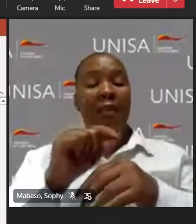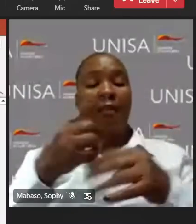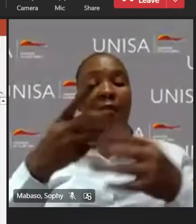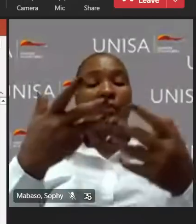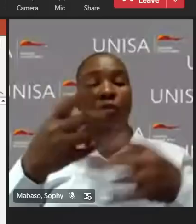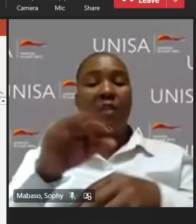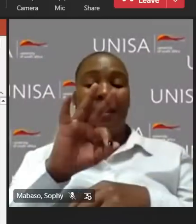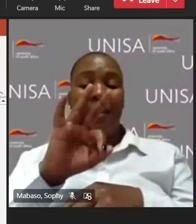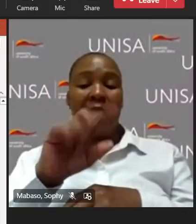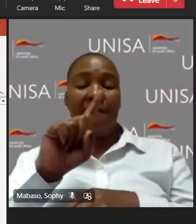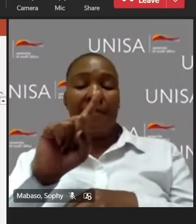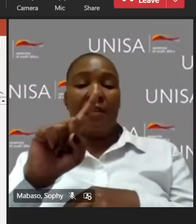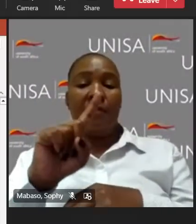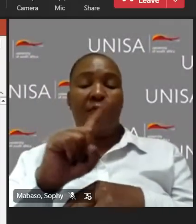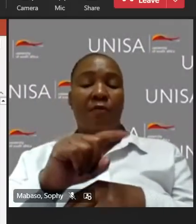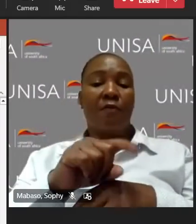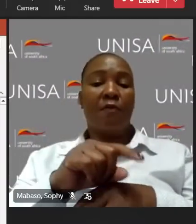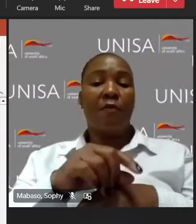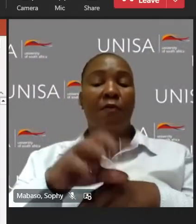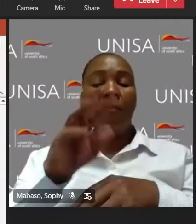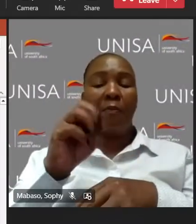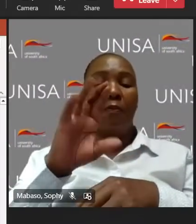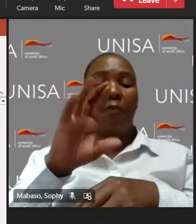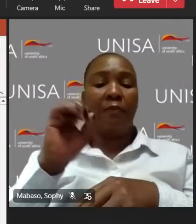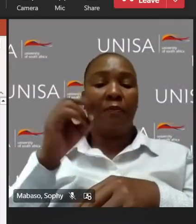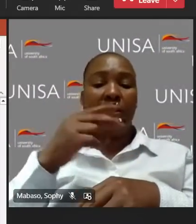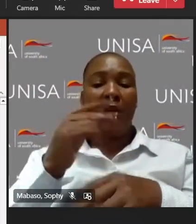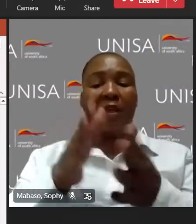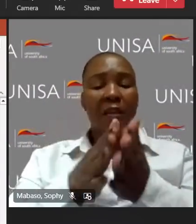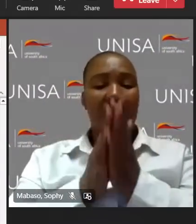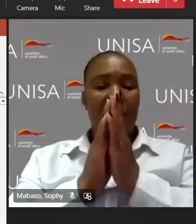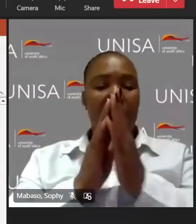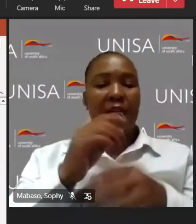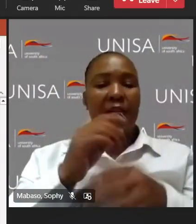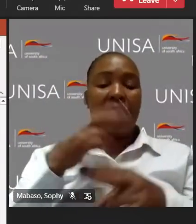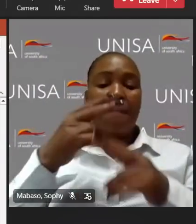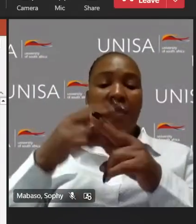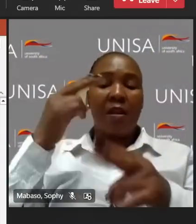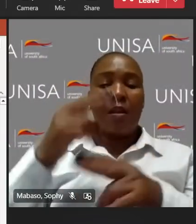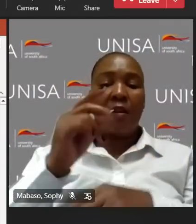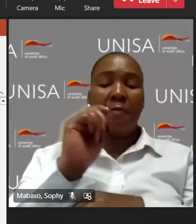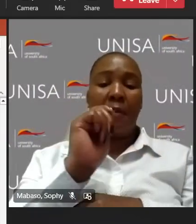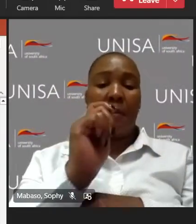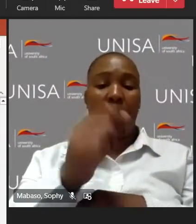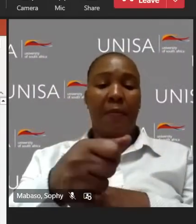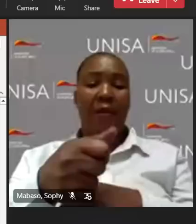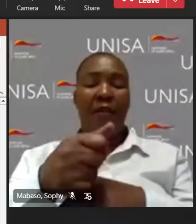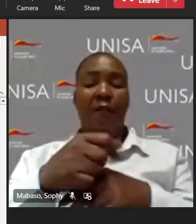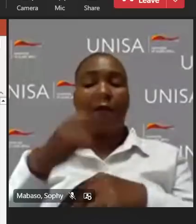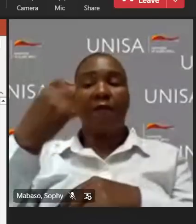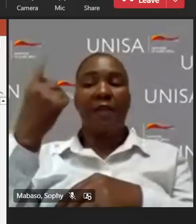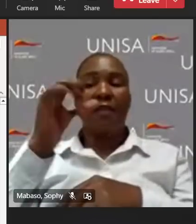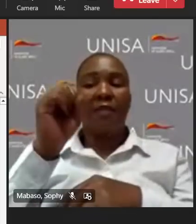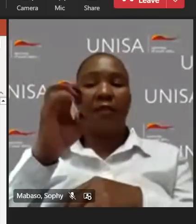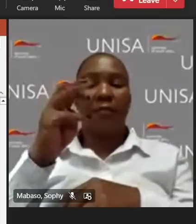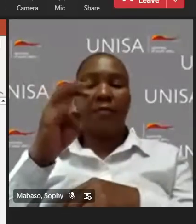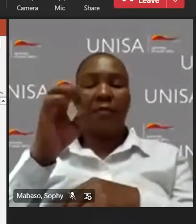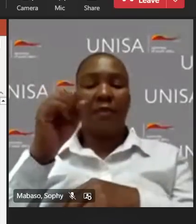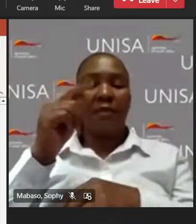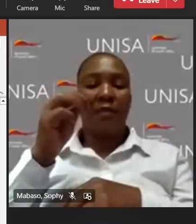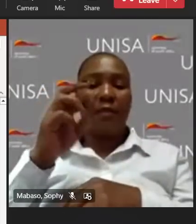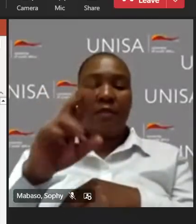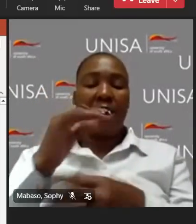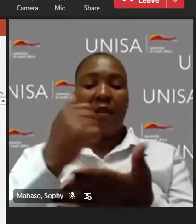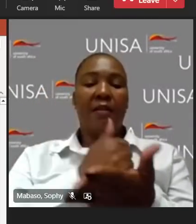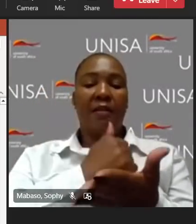of March, we request our final payment for the first semester registration. And